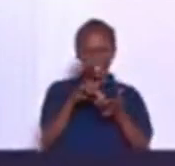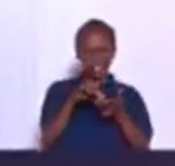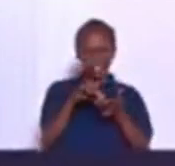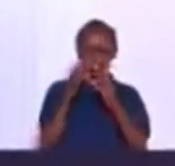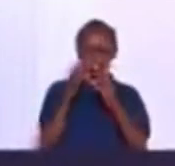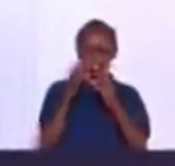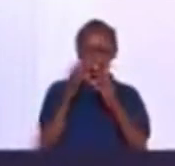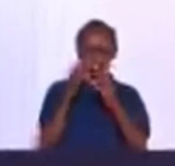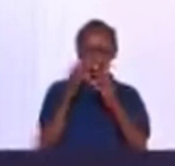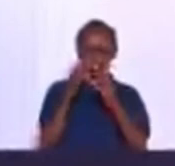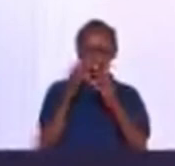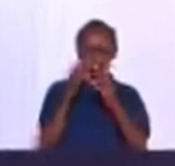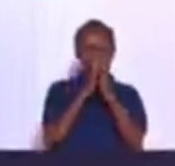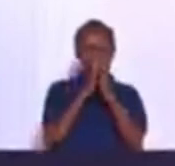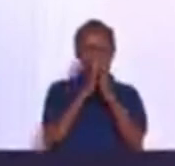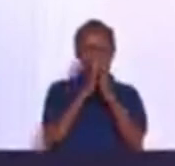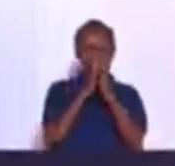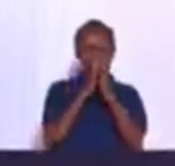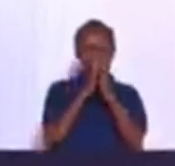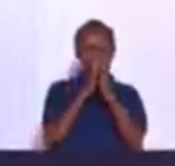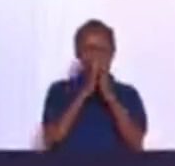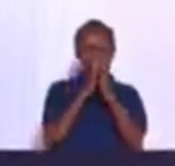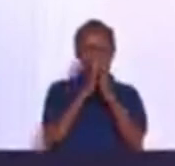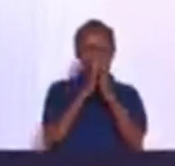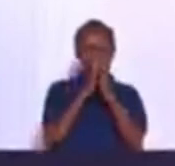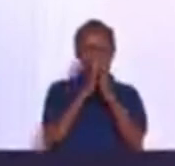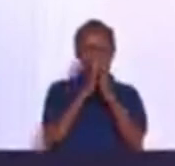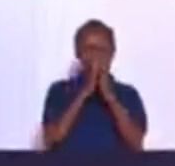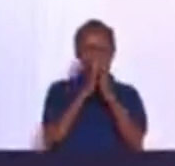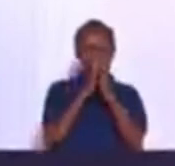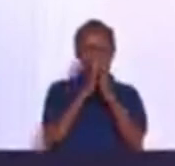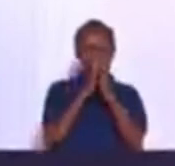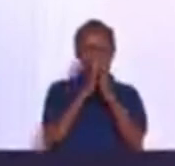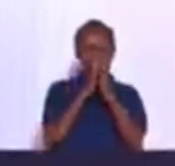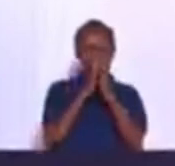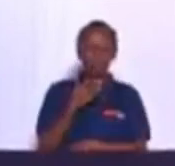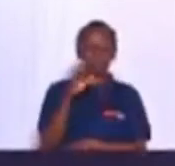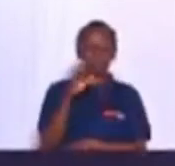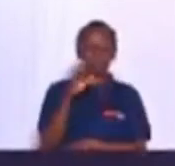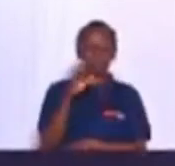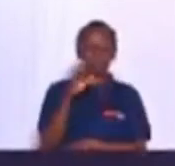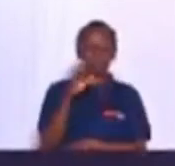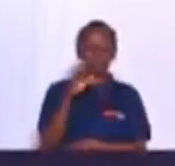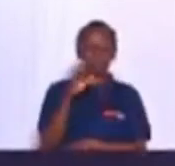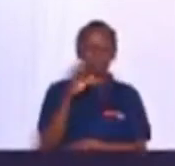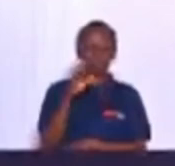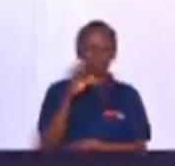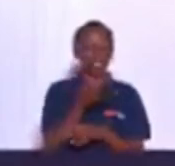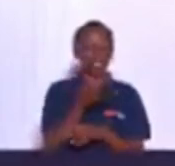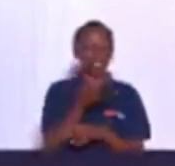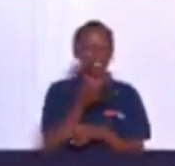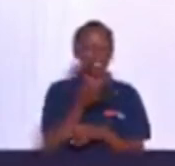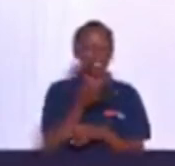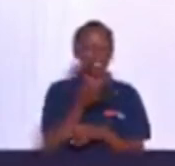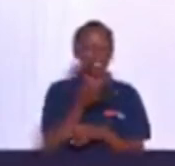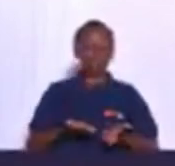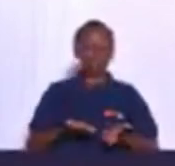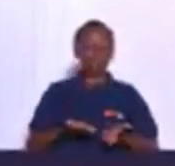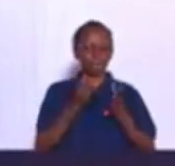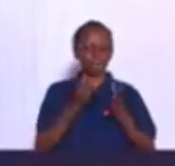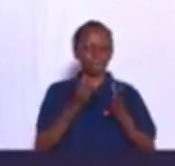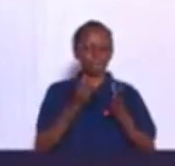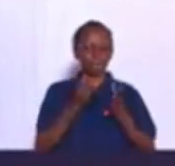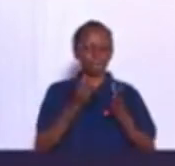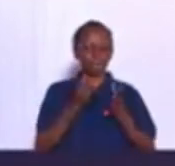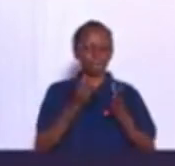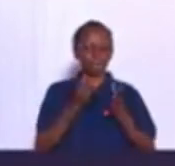the prayer requests that have been given to us. We want to intercede. We want to lift up our sister, Lord, who